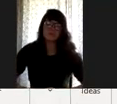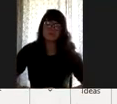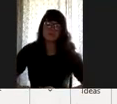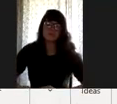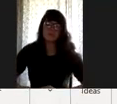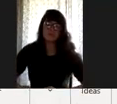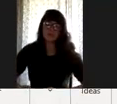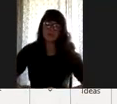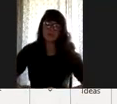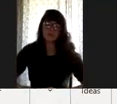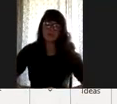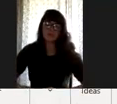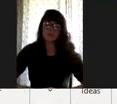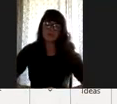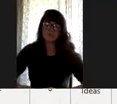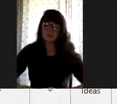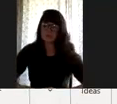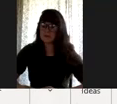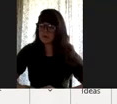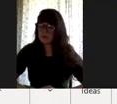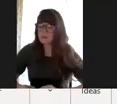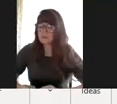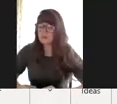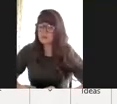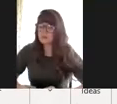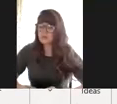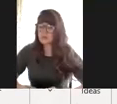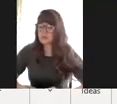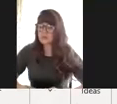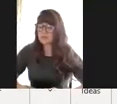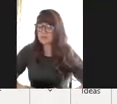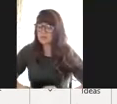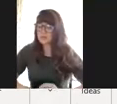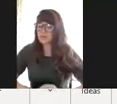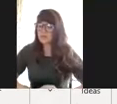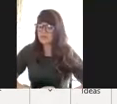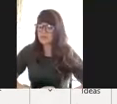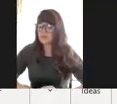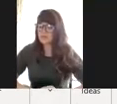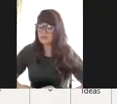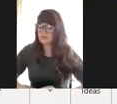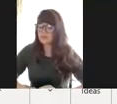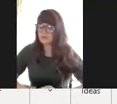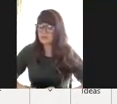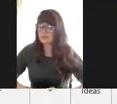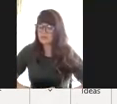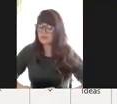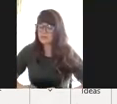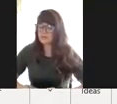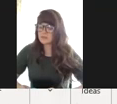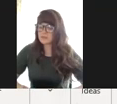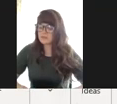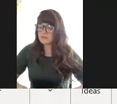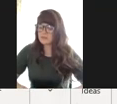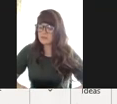previous passage in verse 2 talked about the hope of glory, right? And we talked about the objective aspect and the